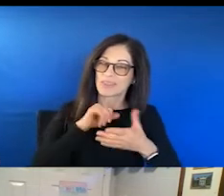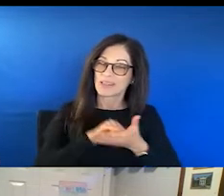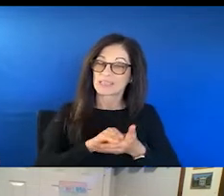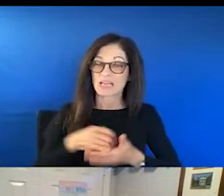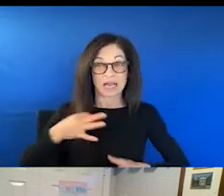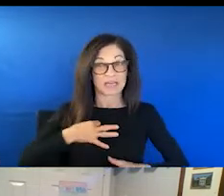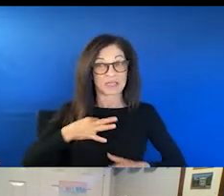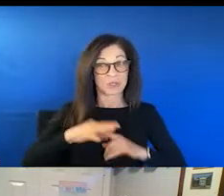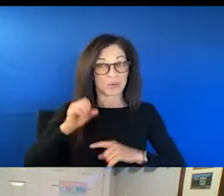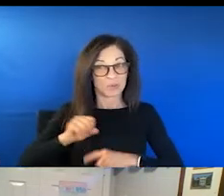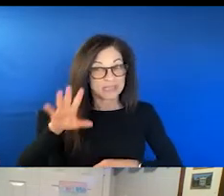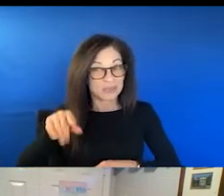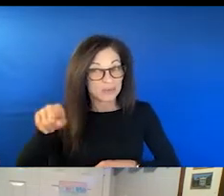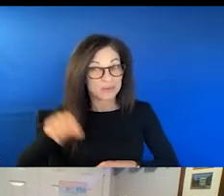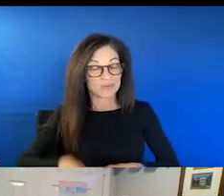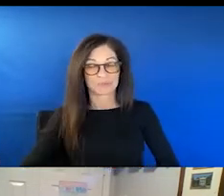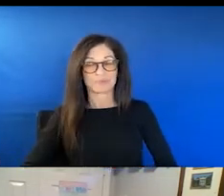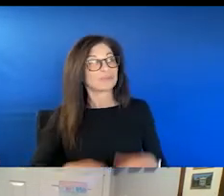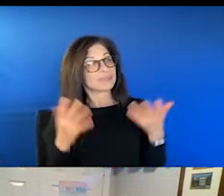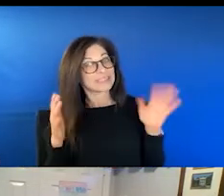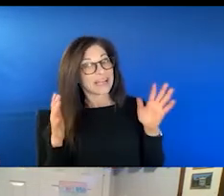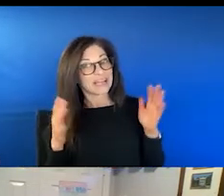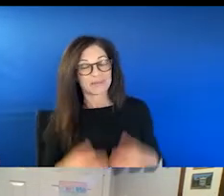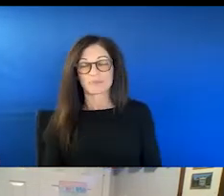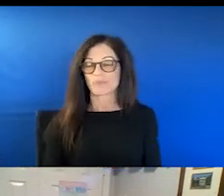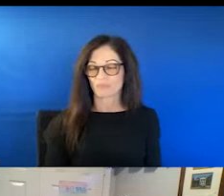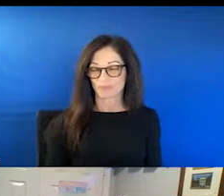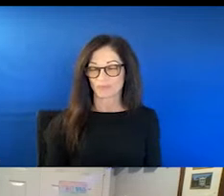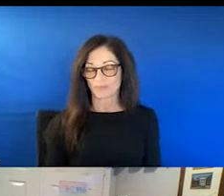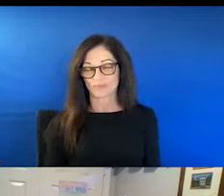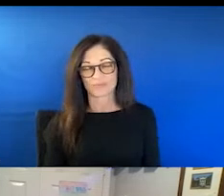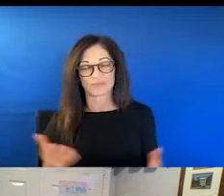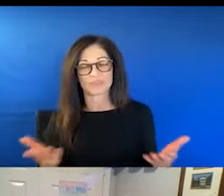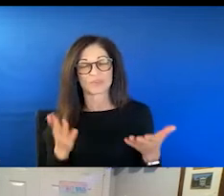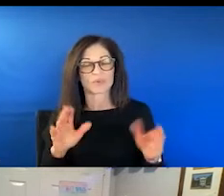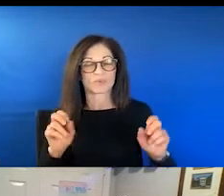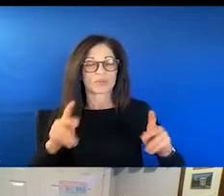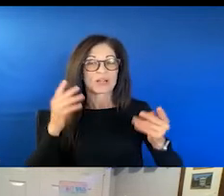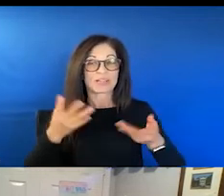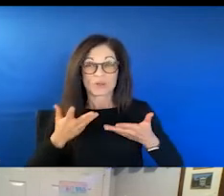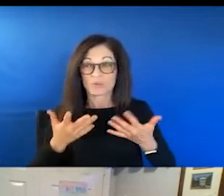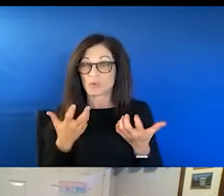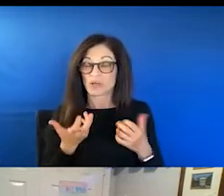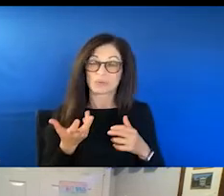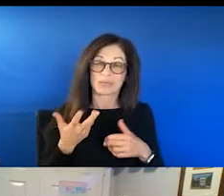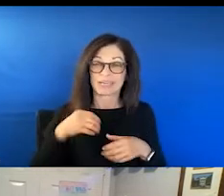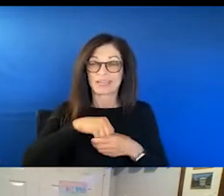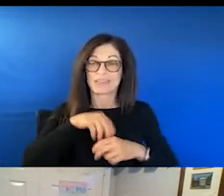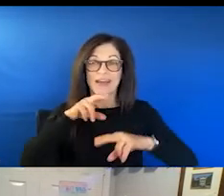headed your way. Yay! Can't wait. Here's your opportunity. So let us know if you'd like to sit in that hot